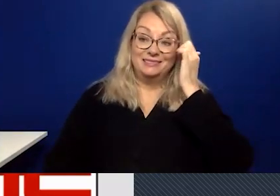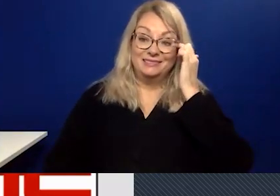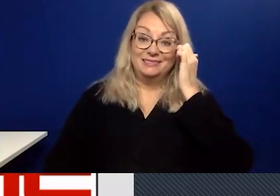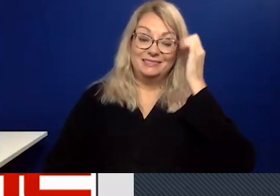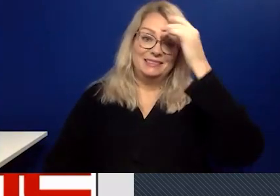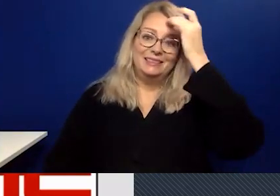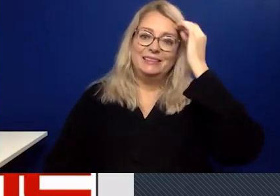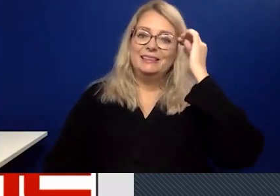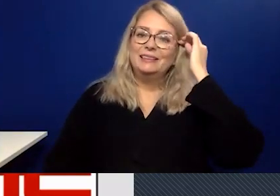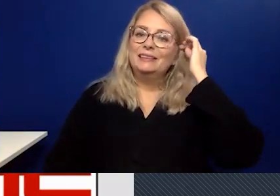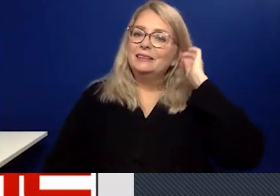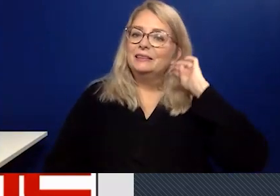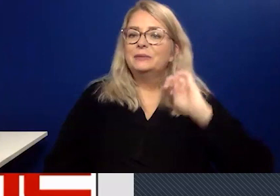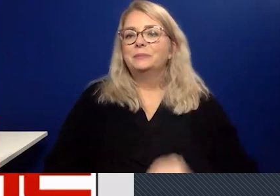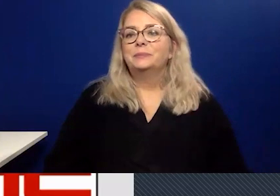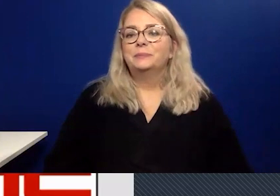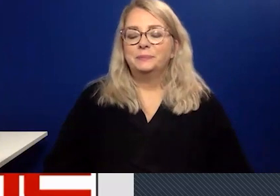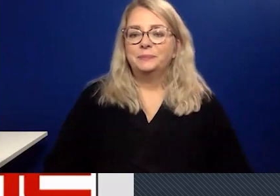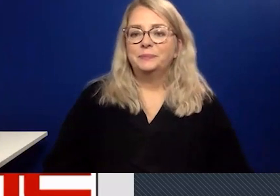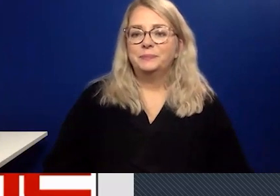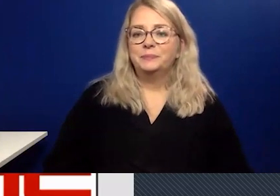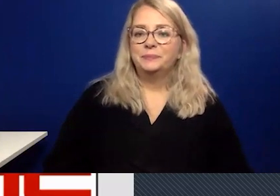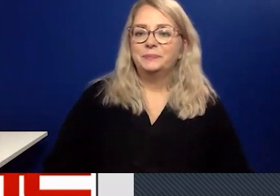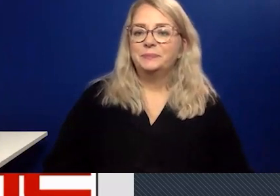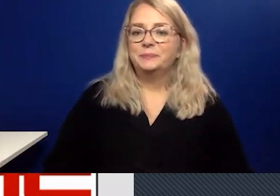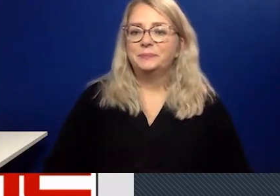in the audience?